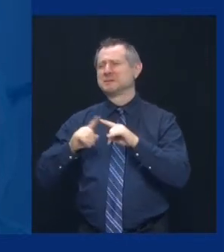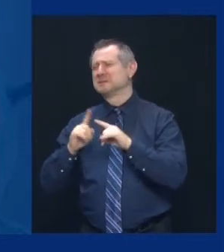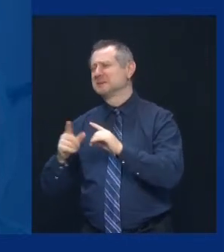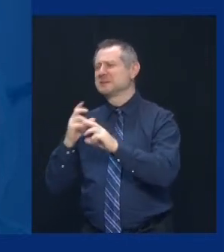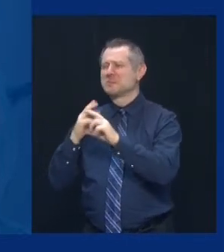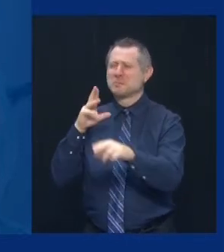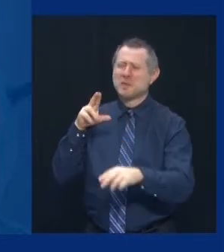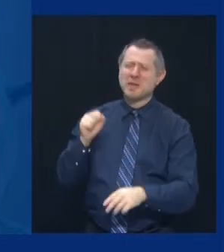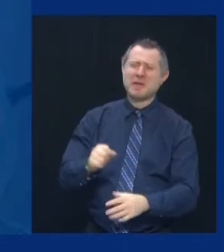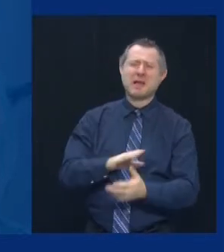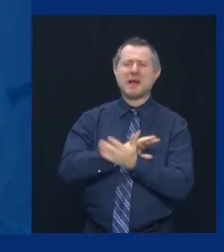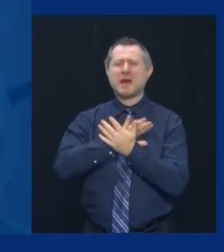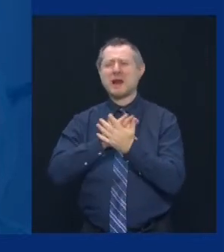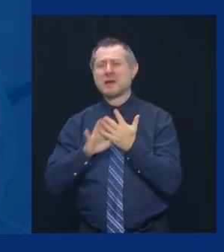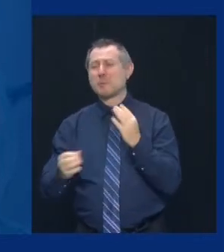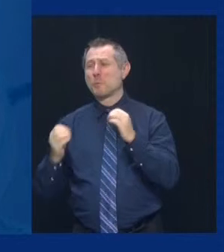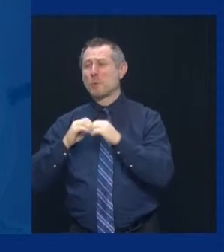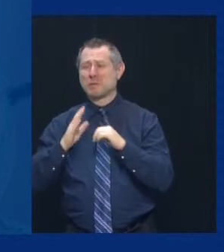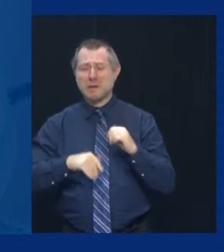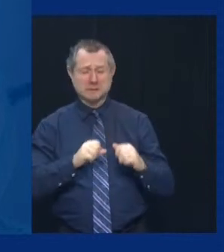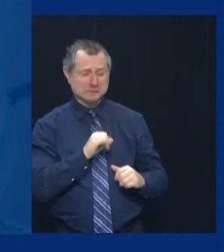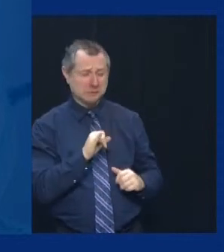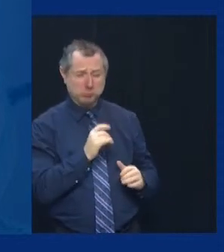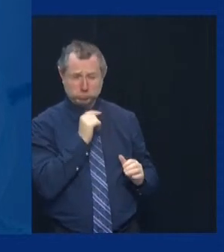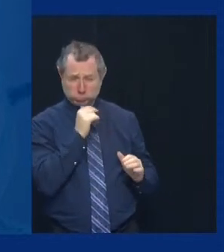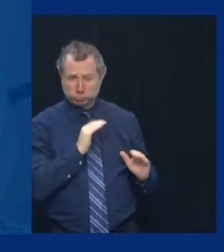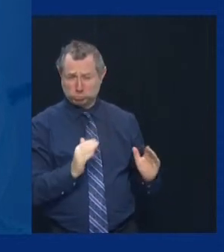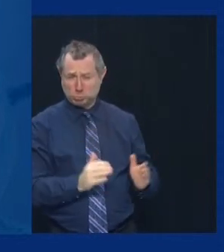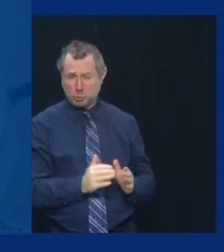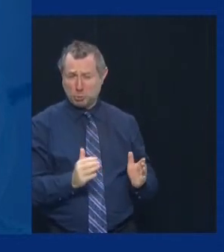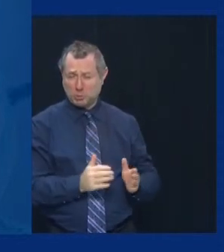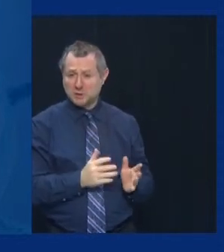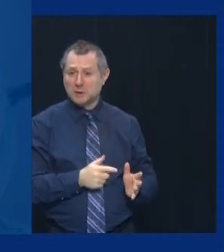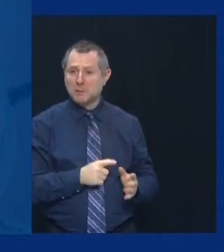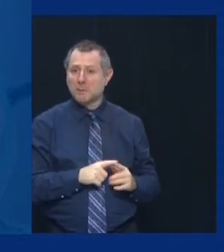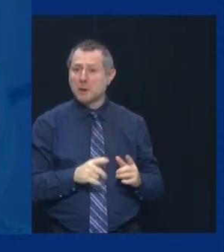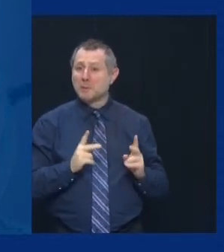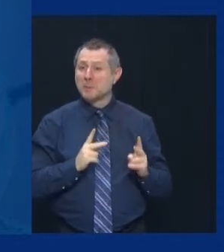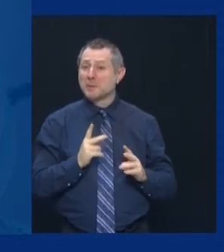in buses more than you are in Staten Island. You have more people on the sidewalk